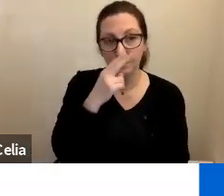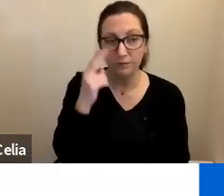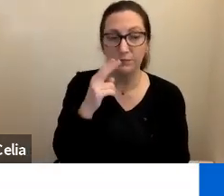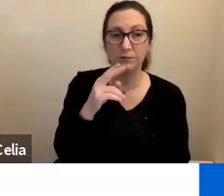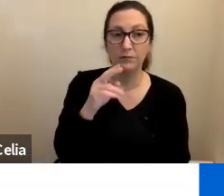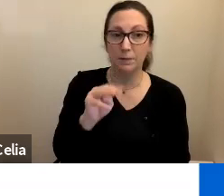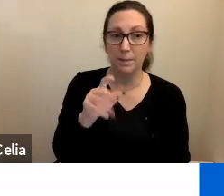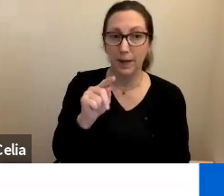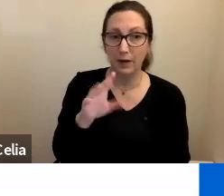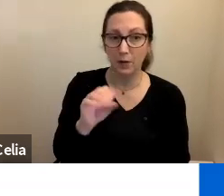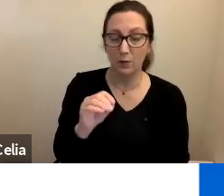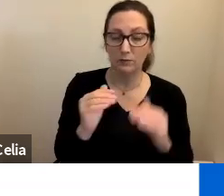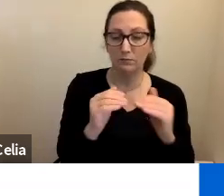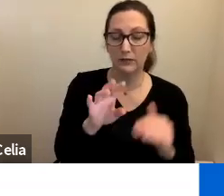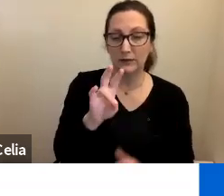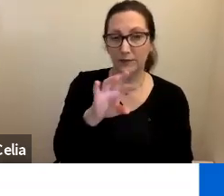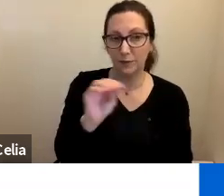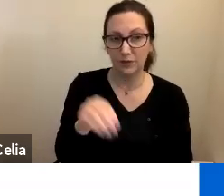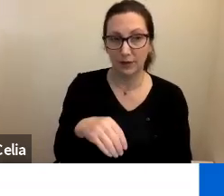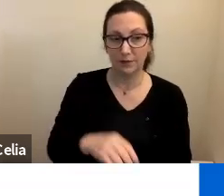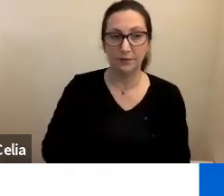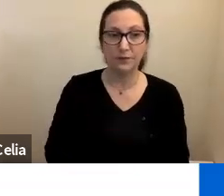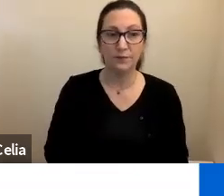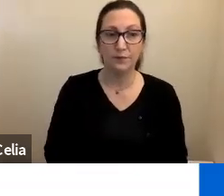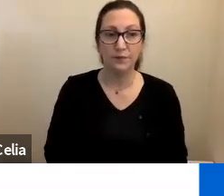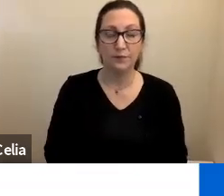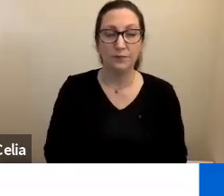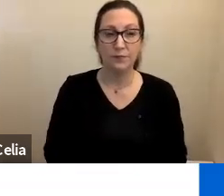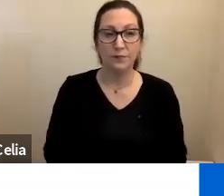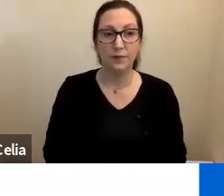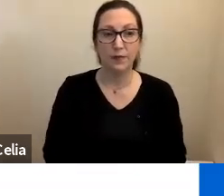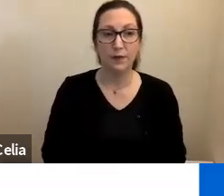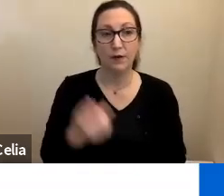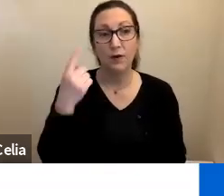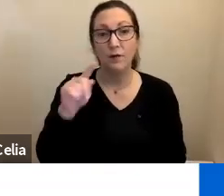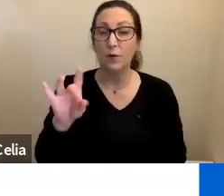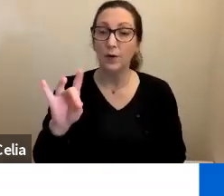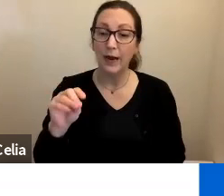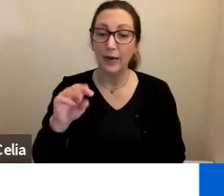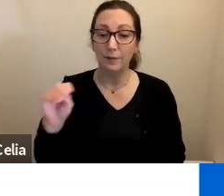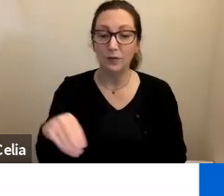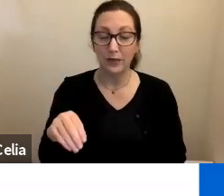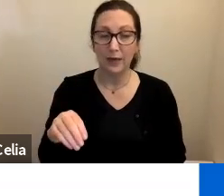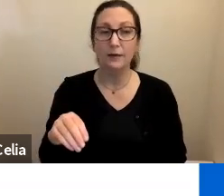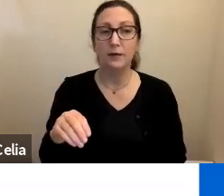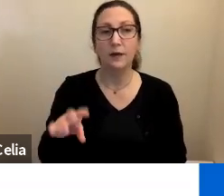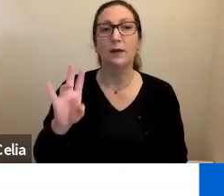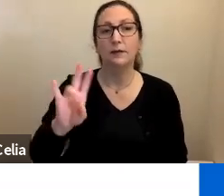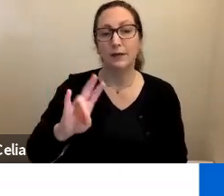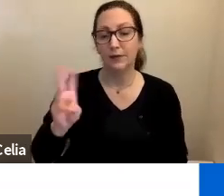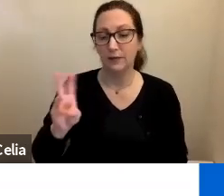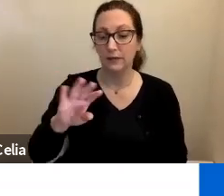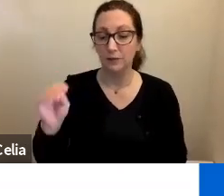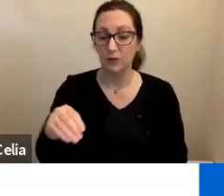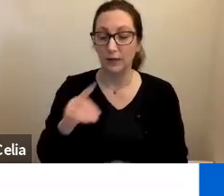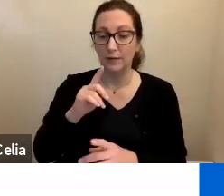7%. For the 80%, 76% are BPS students